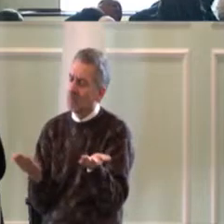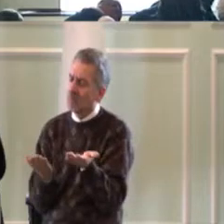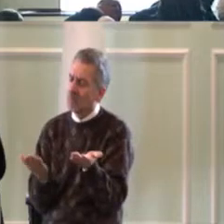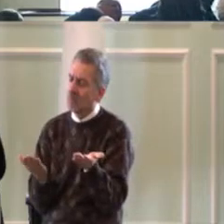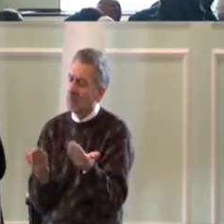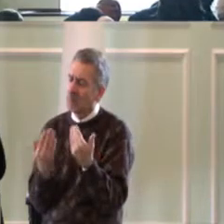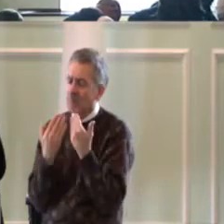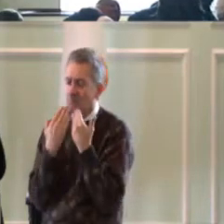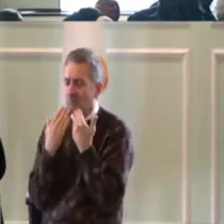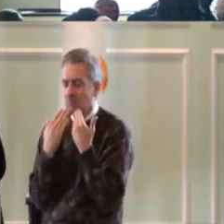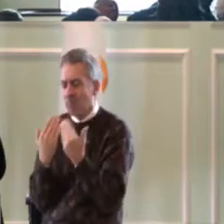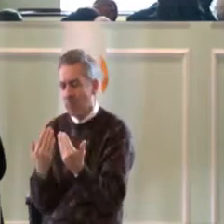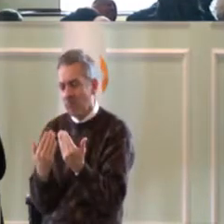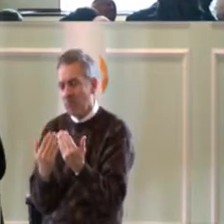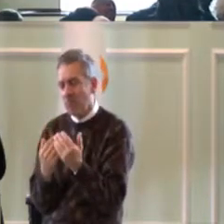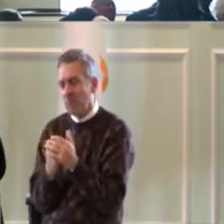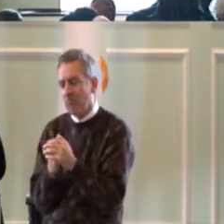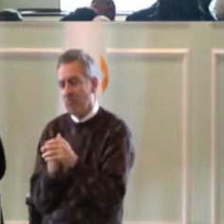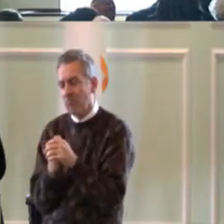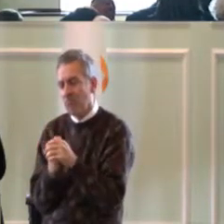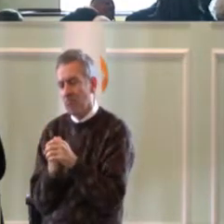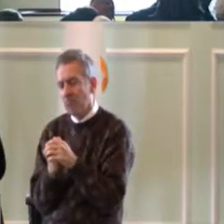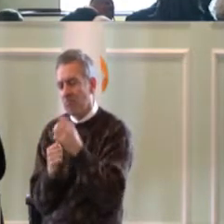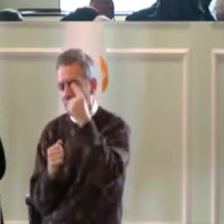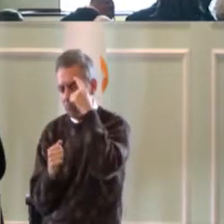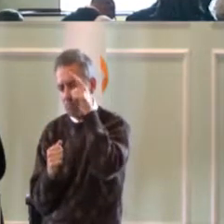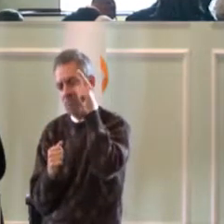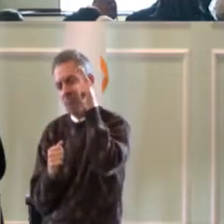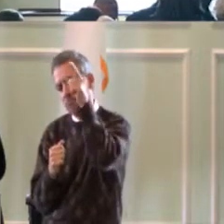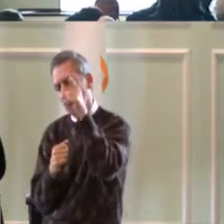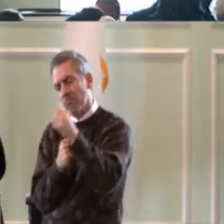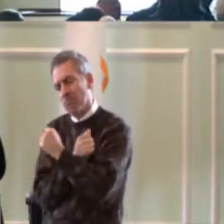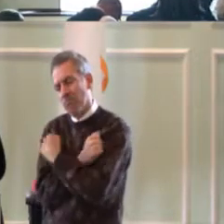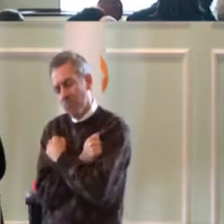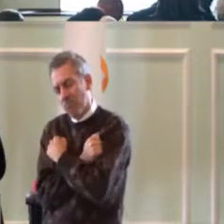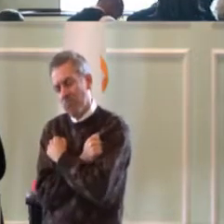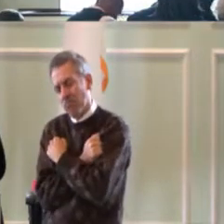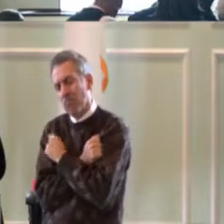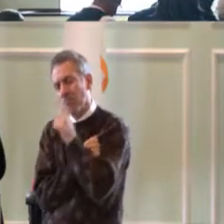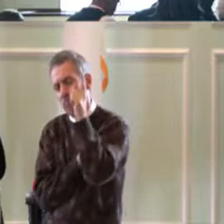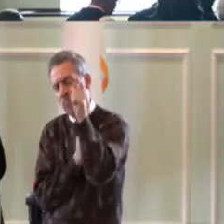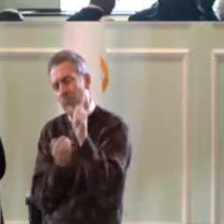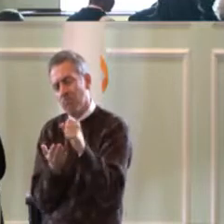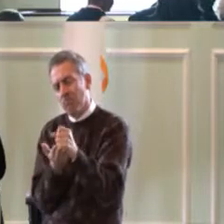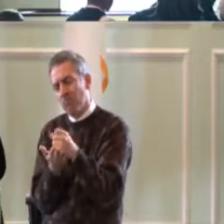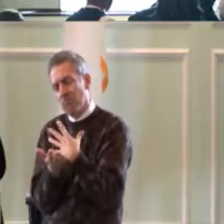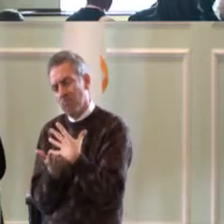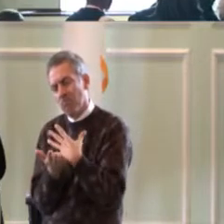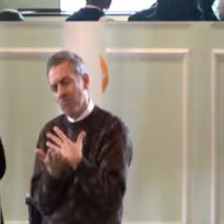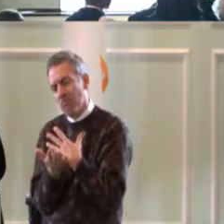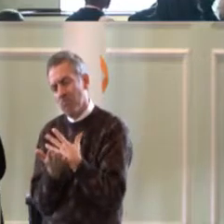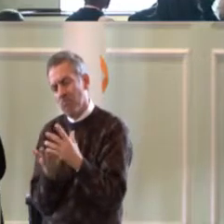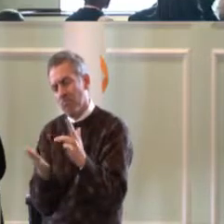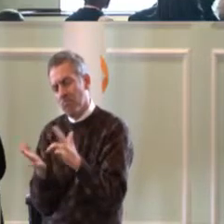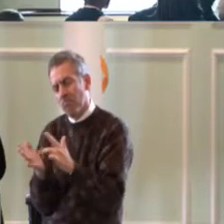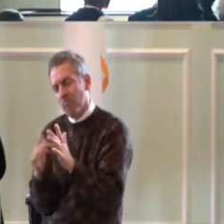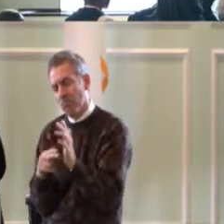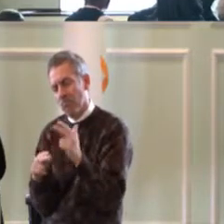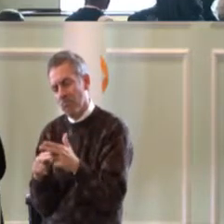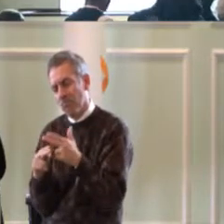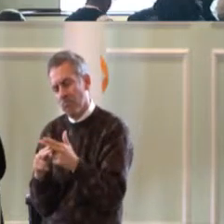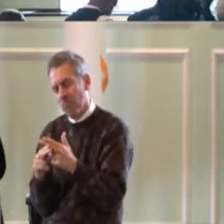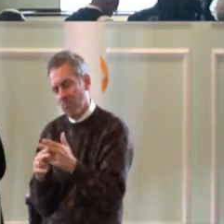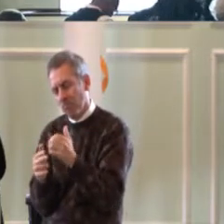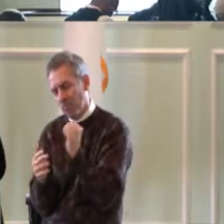Thank you, Lord, for your love and for your grace. In Jesus' name,